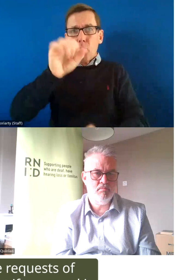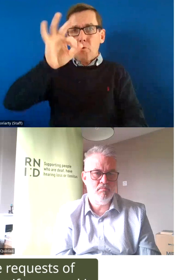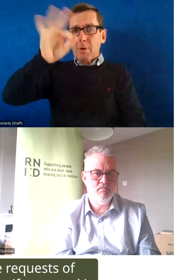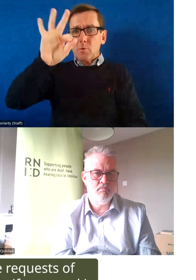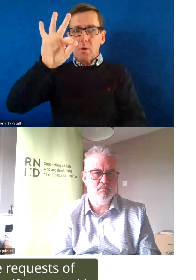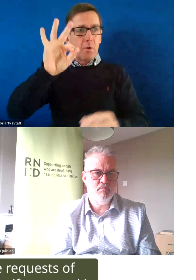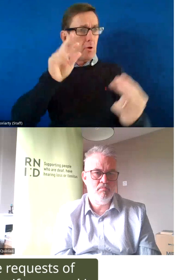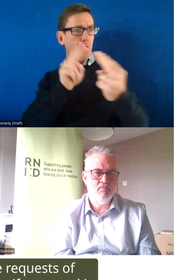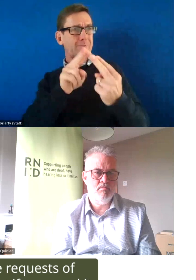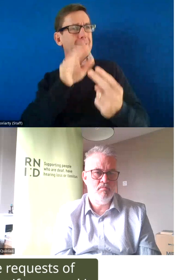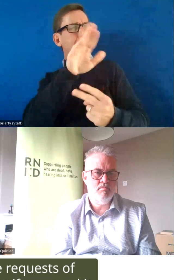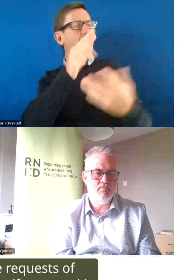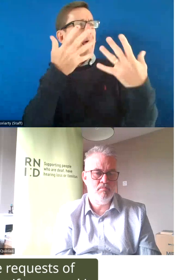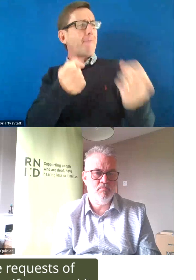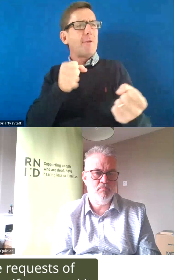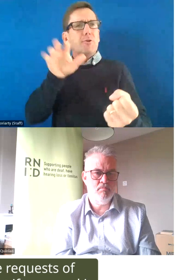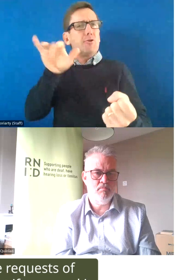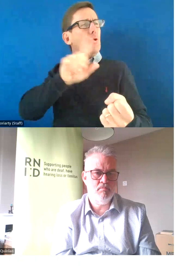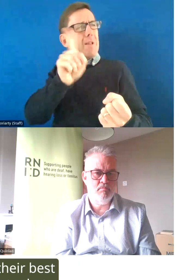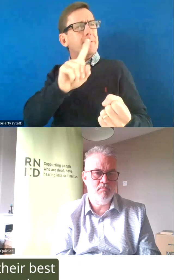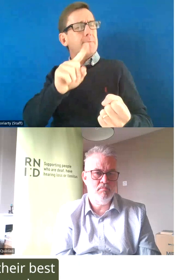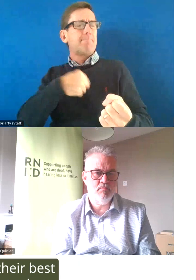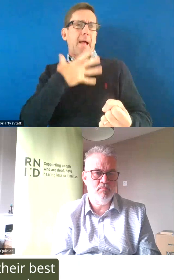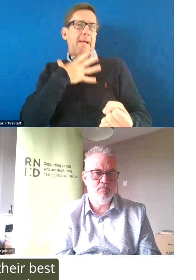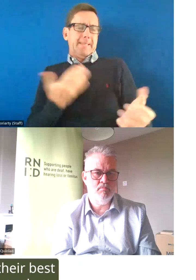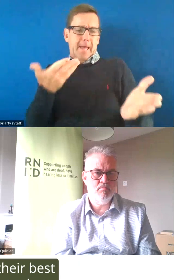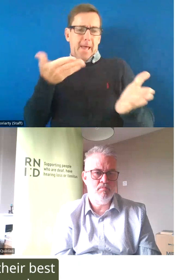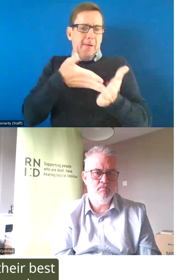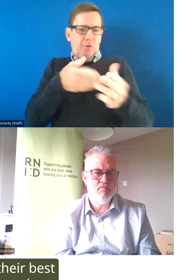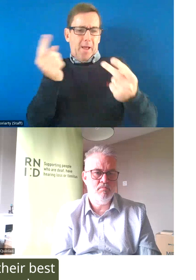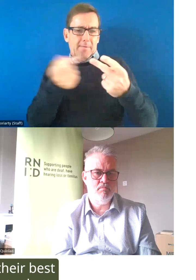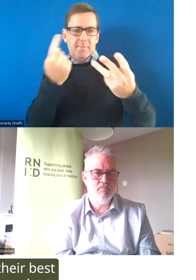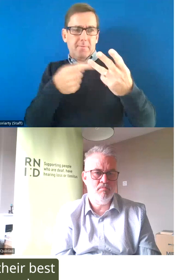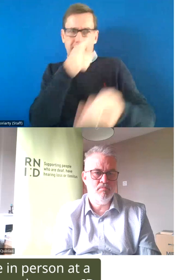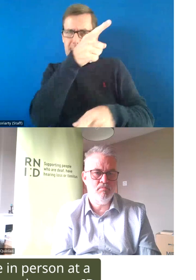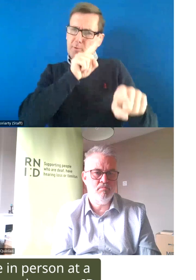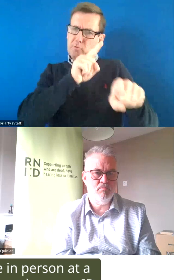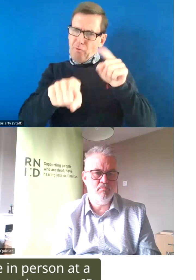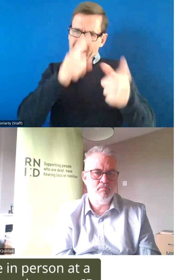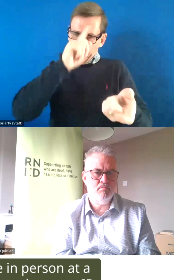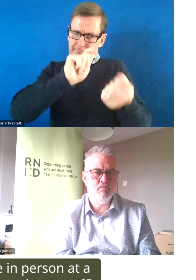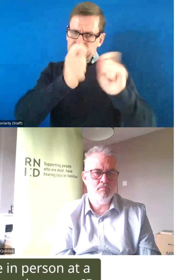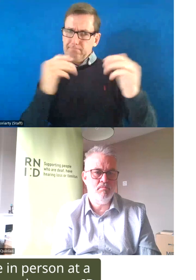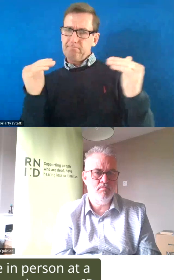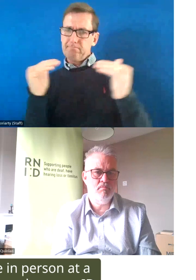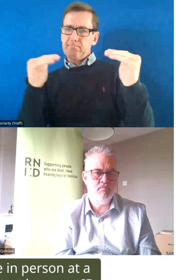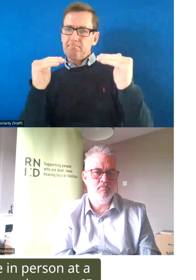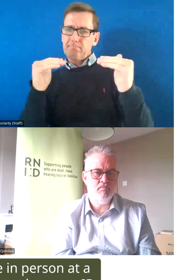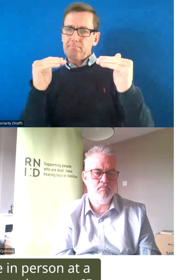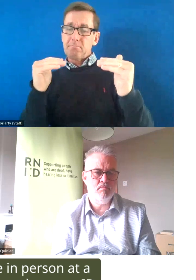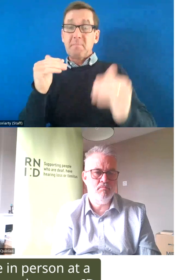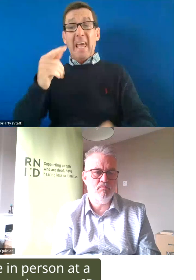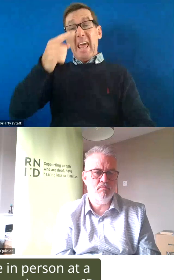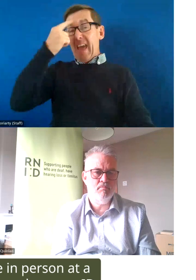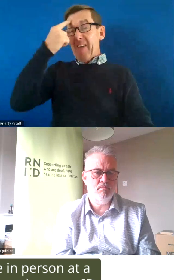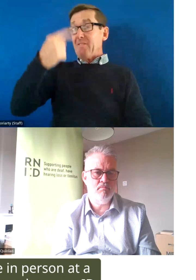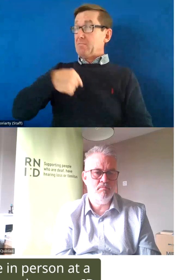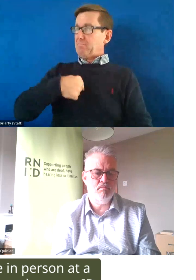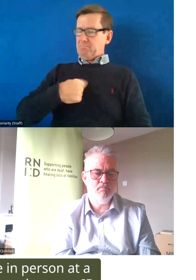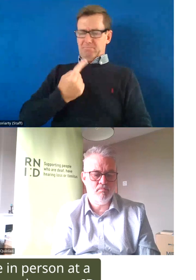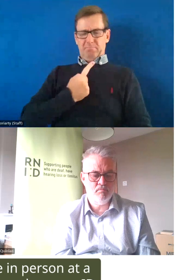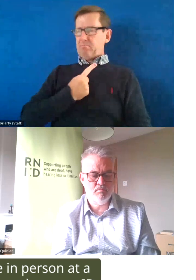can make requests of any additional support if you need it, and they'll do their best to accommodate that. If you choose to vote in person at a